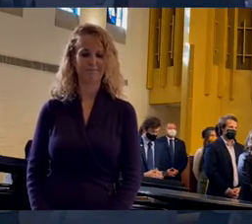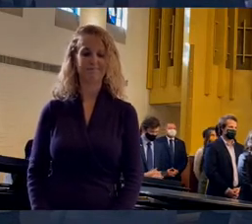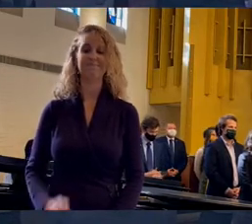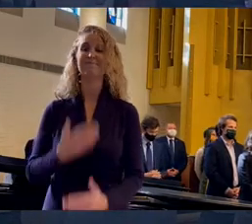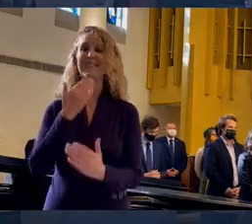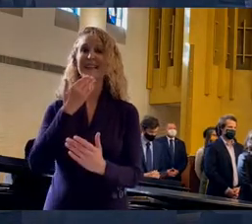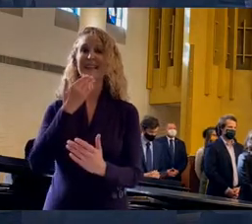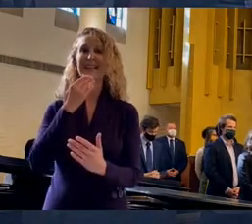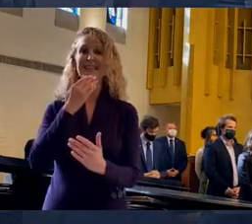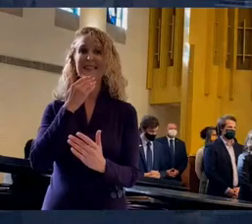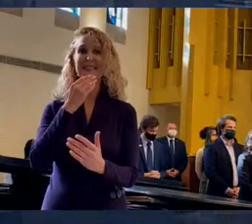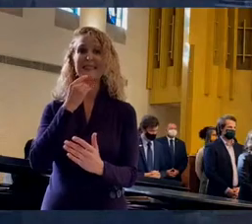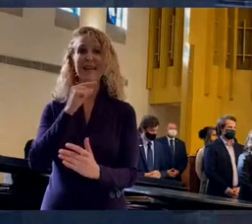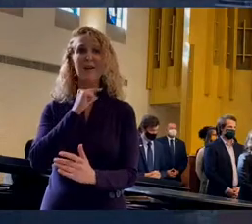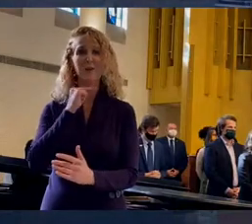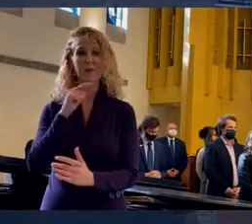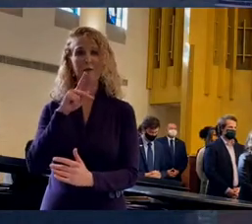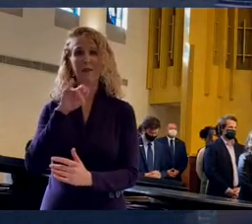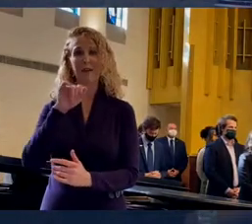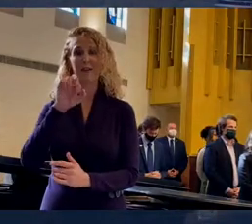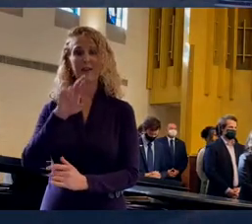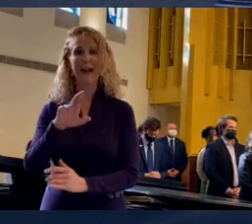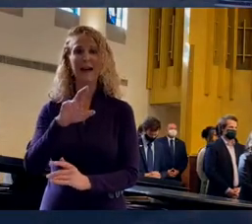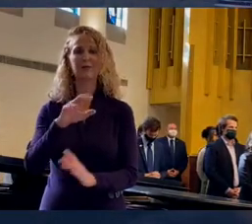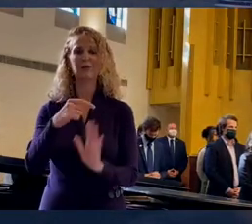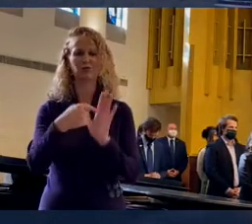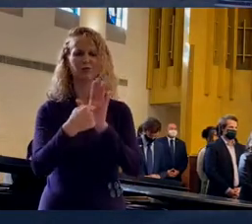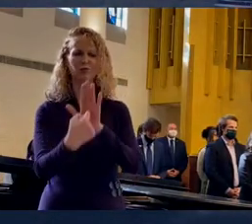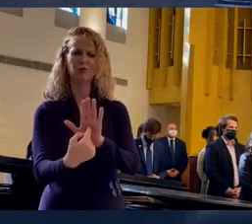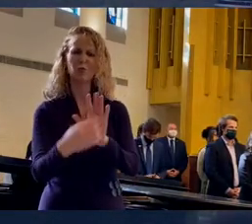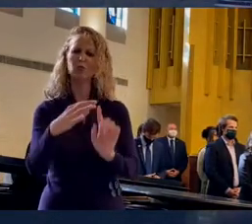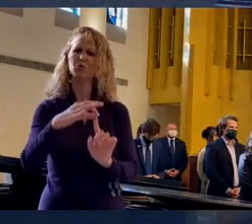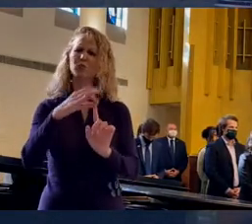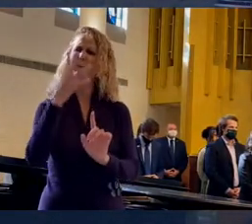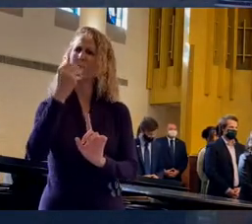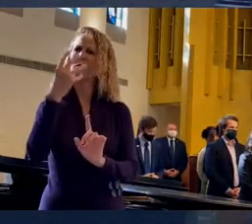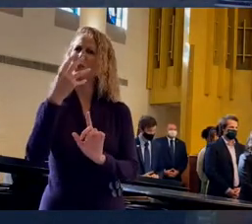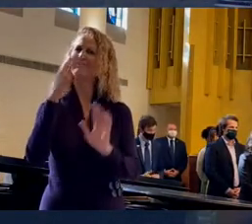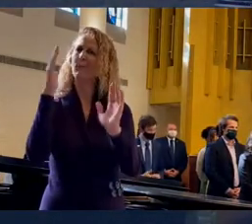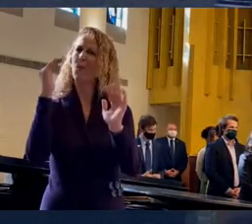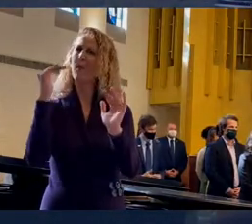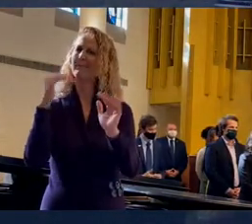Thank you, Father Kaiser, for pointing us to beauty and hope.